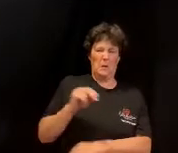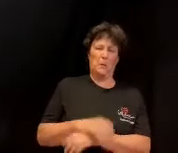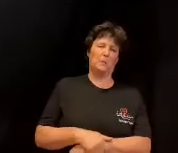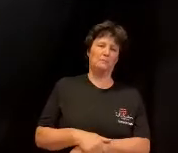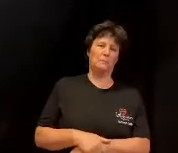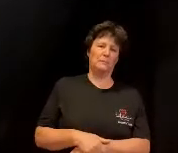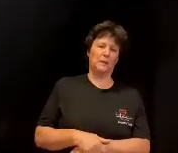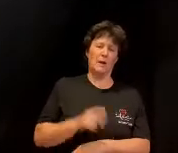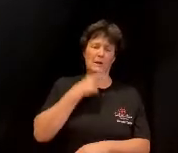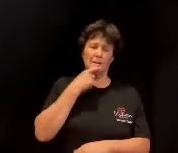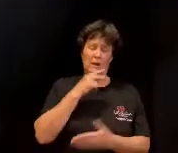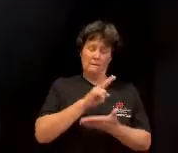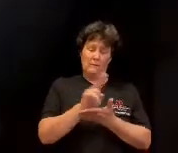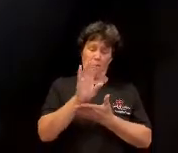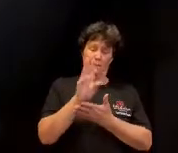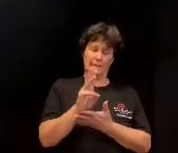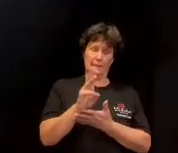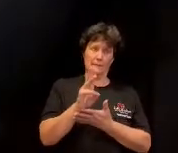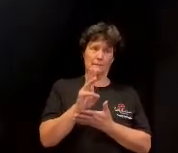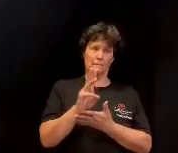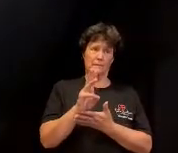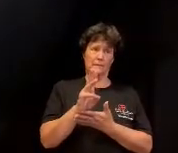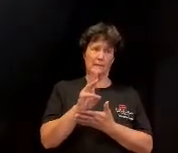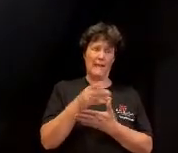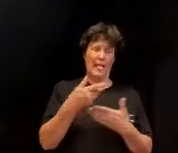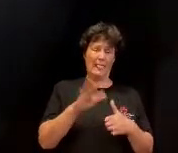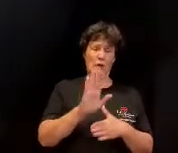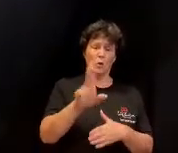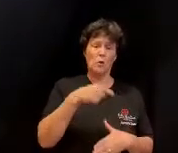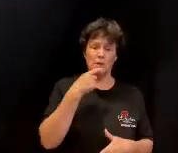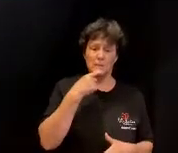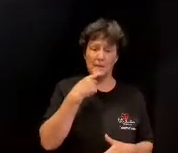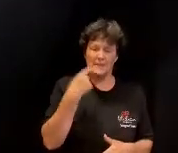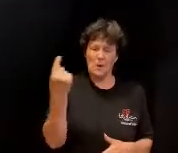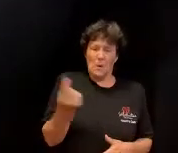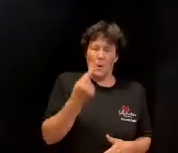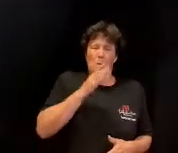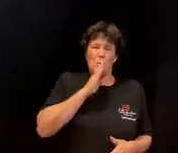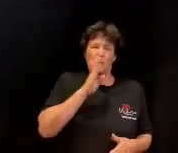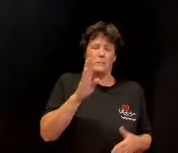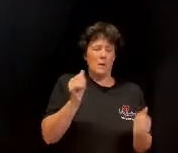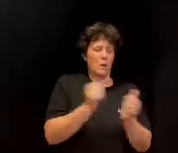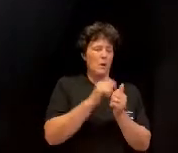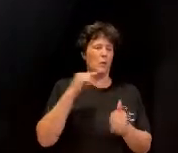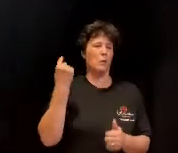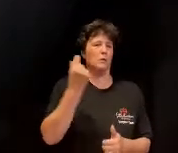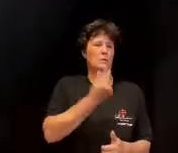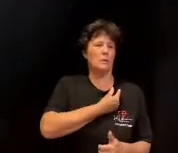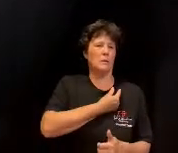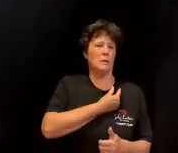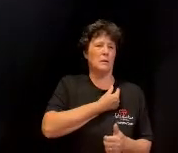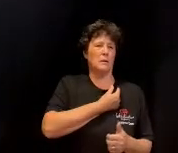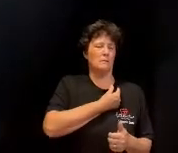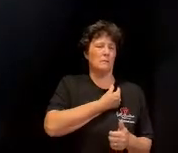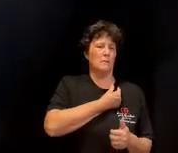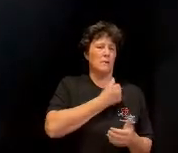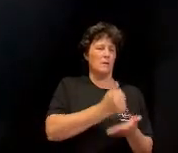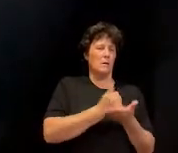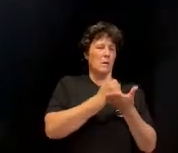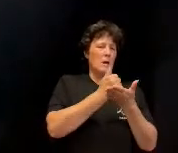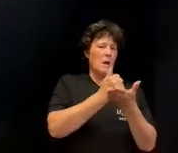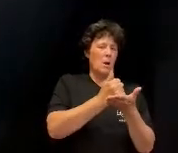That's what he says in verse 6. What's he say in verse 6? He says, let your speech always be with grace, seasoned with